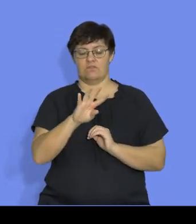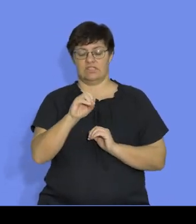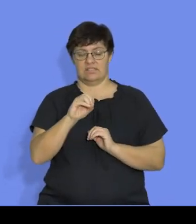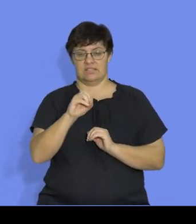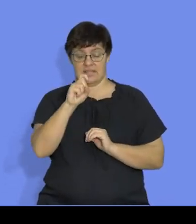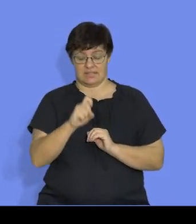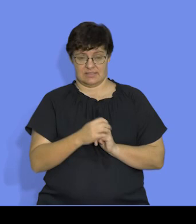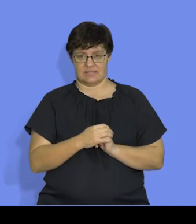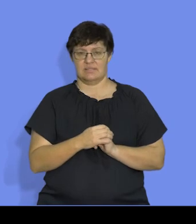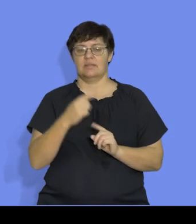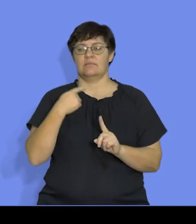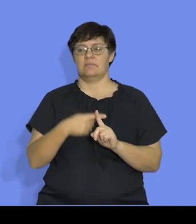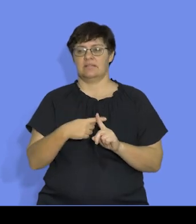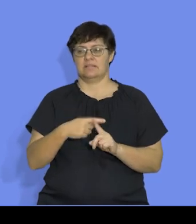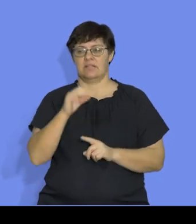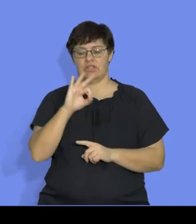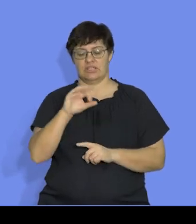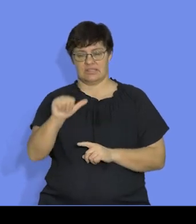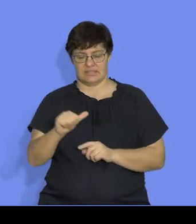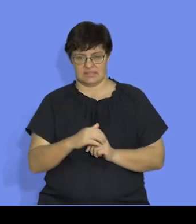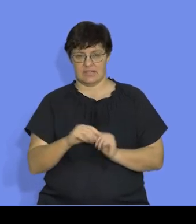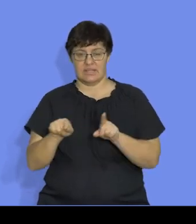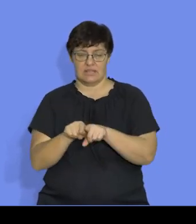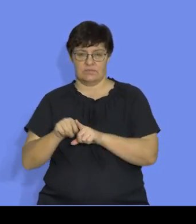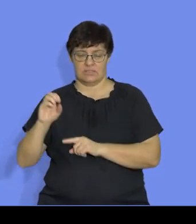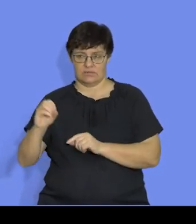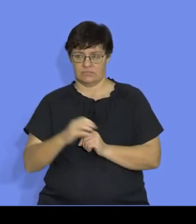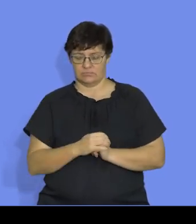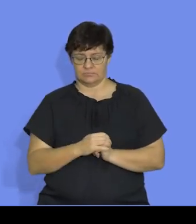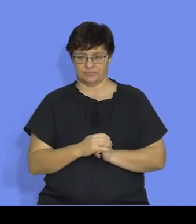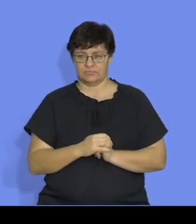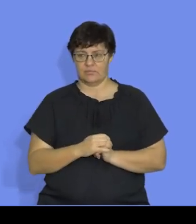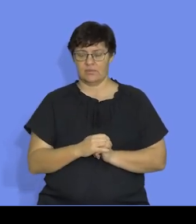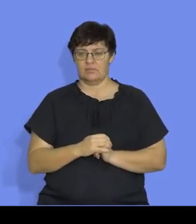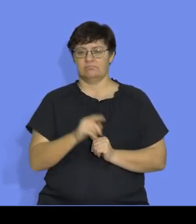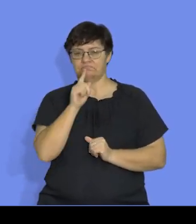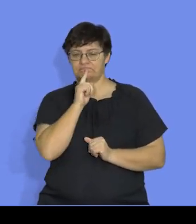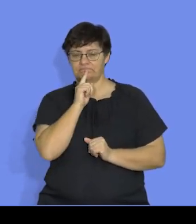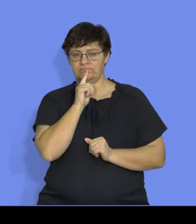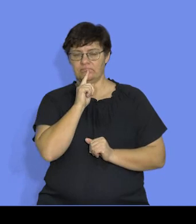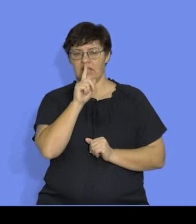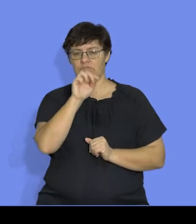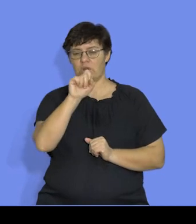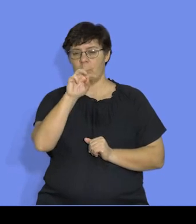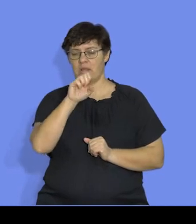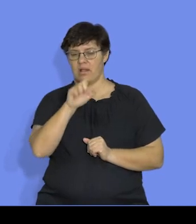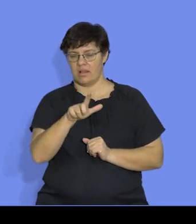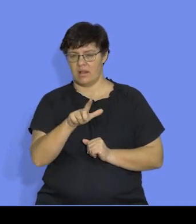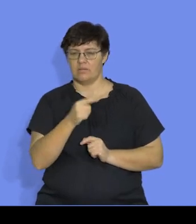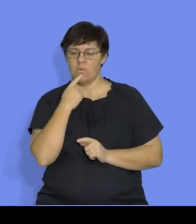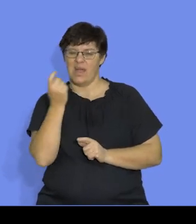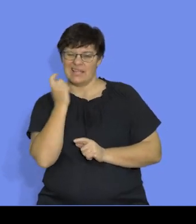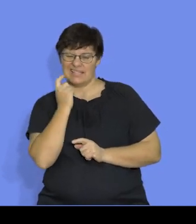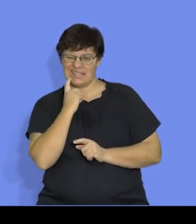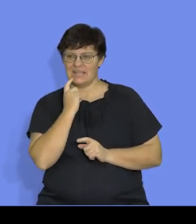40x plus 36. To make this trinomial a bit easier, everyone, I'm going to divide by 4,